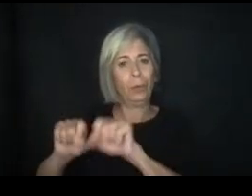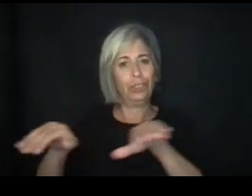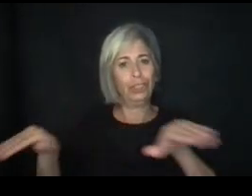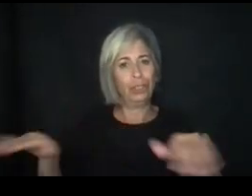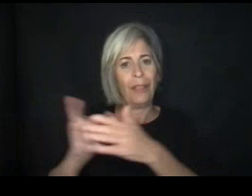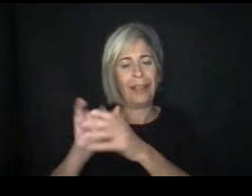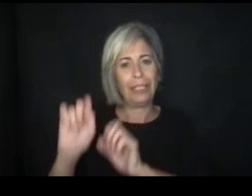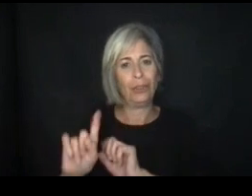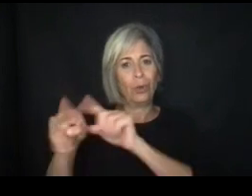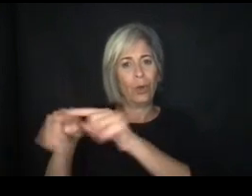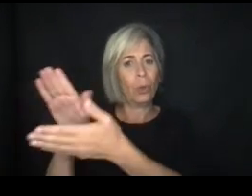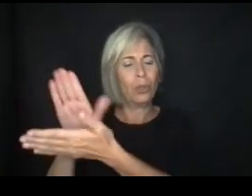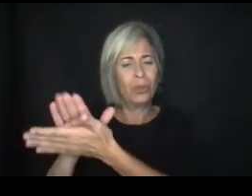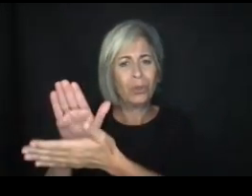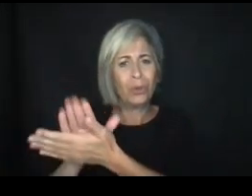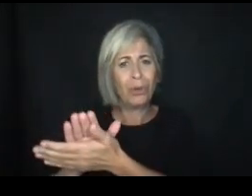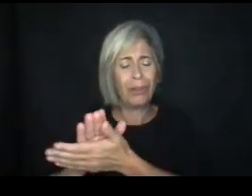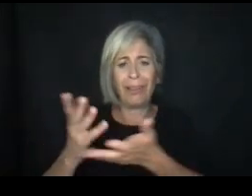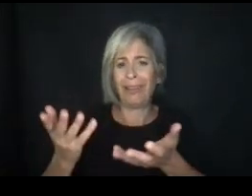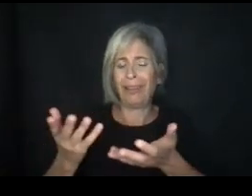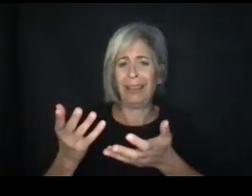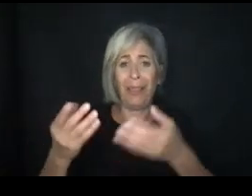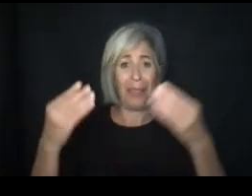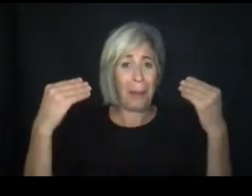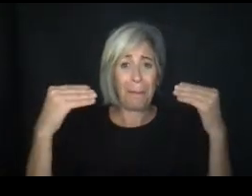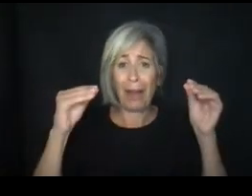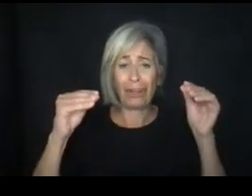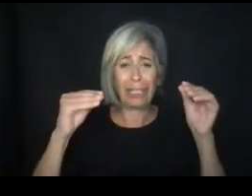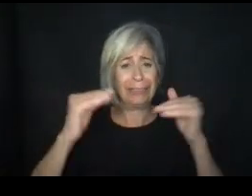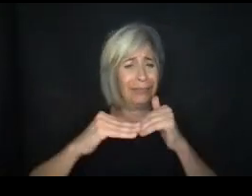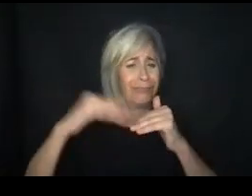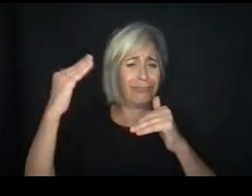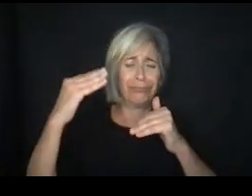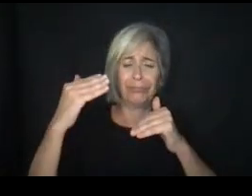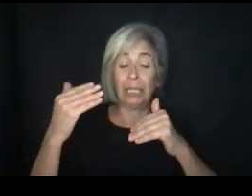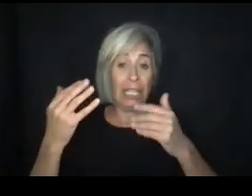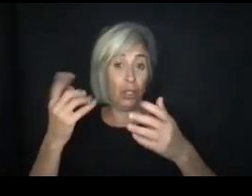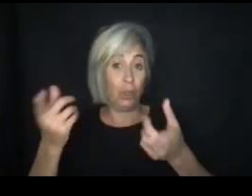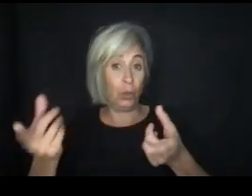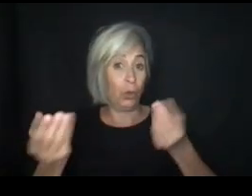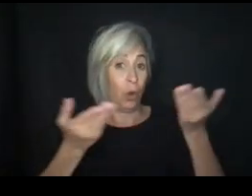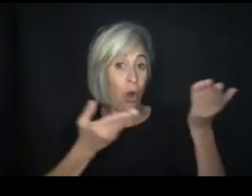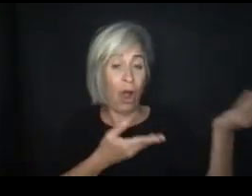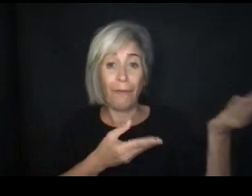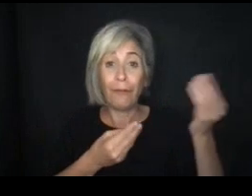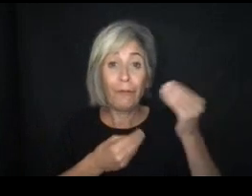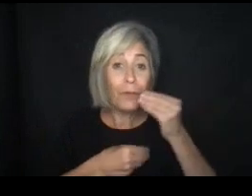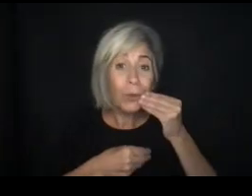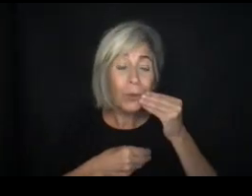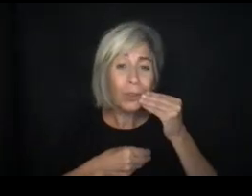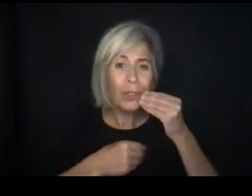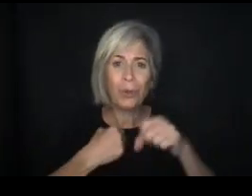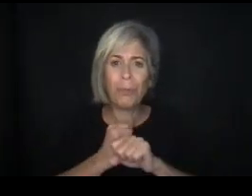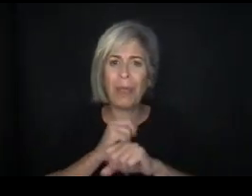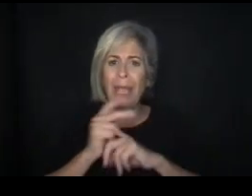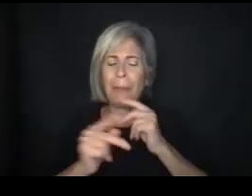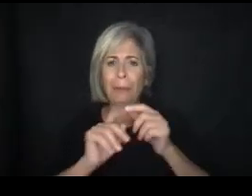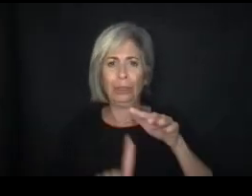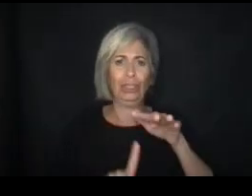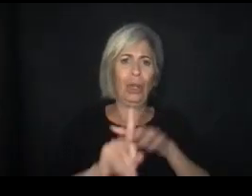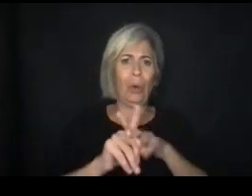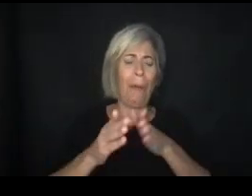school, pricing them out of the market. And then when you do offer a little bit of food or something, you make people have to show up in